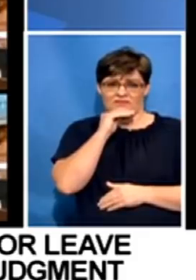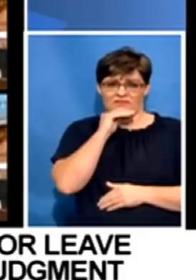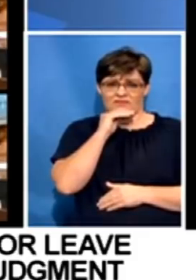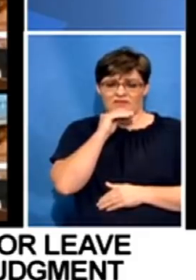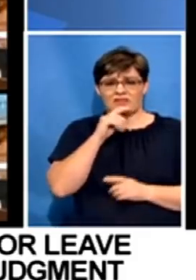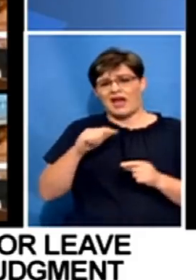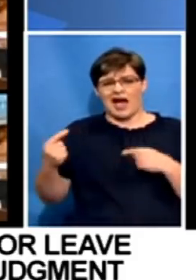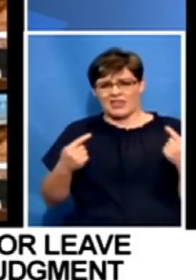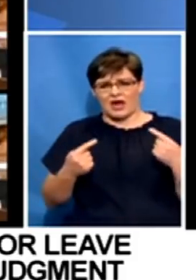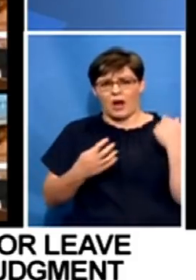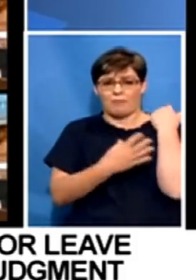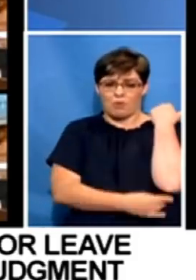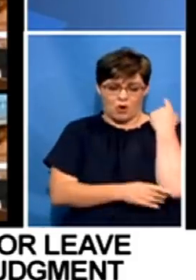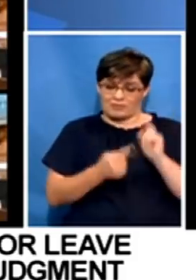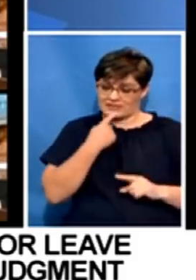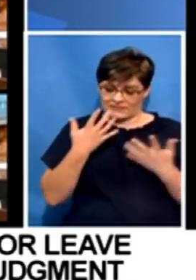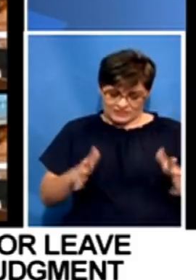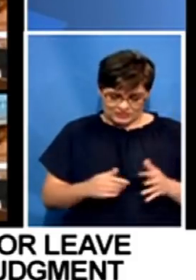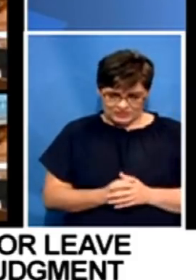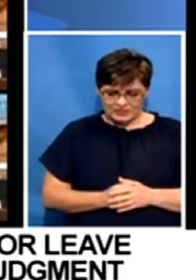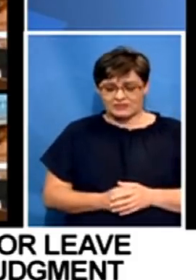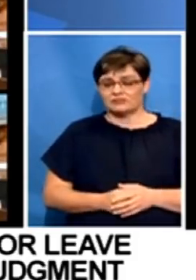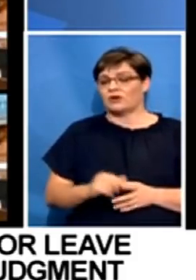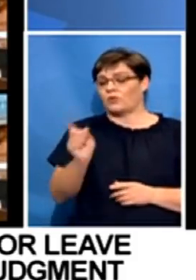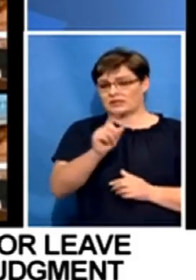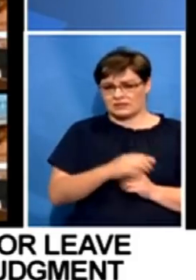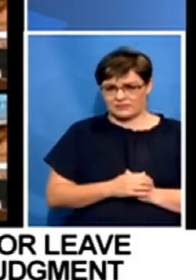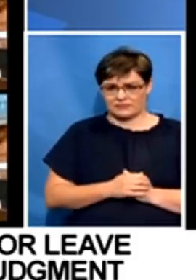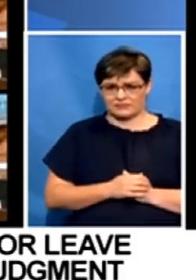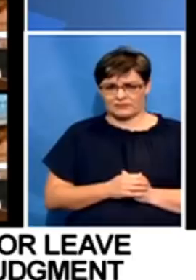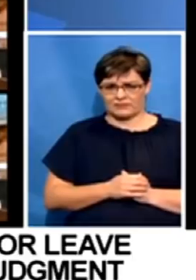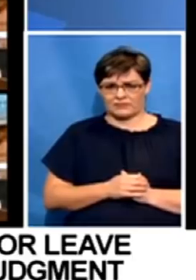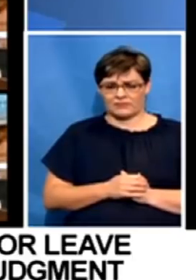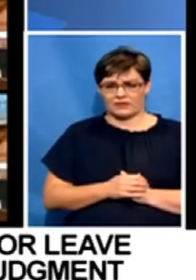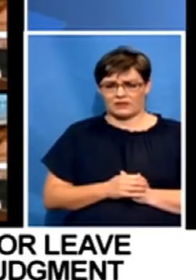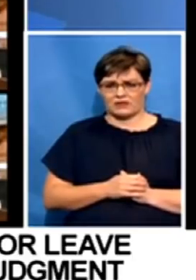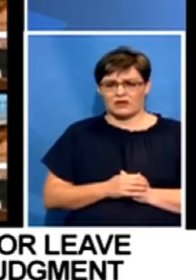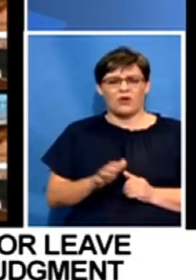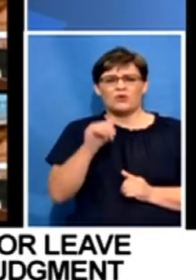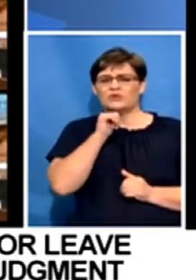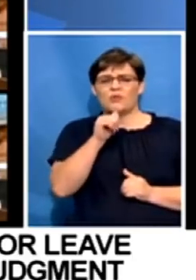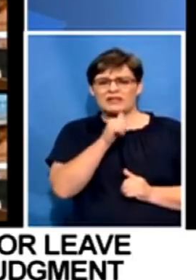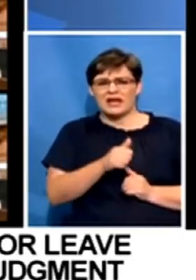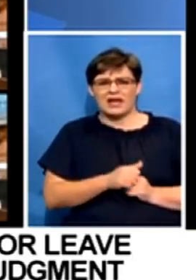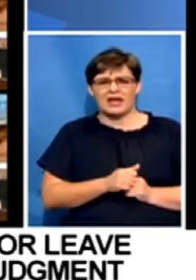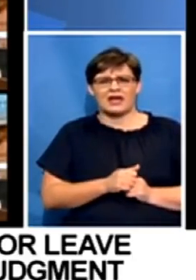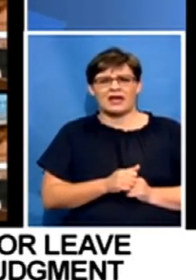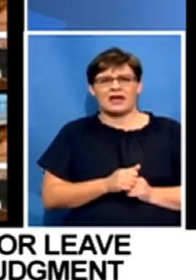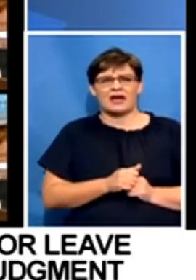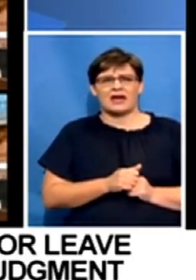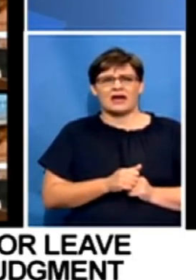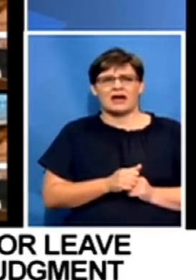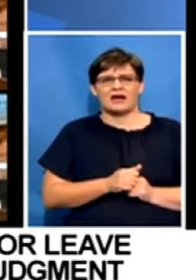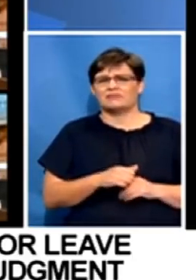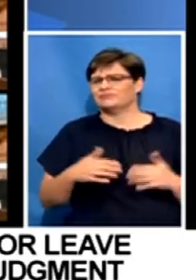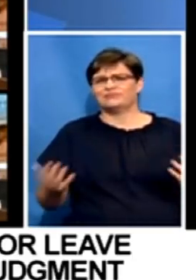is that this matter, apart from, I submit that this matter hangs on the heads of